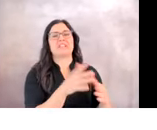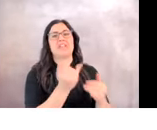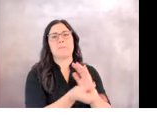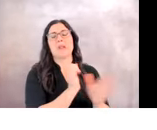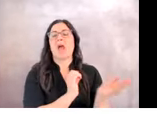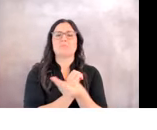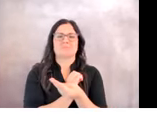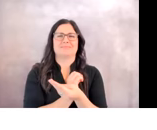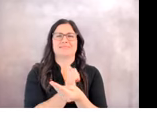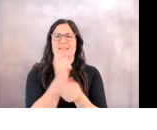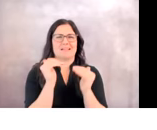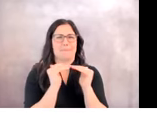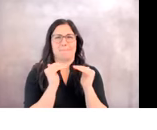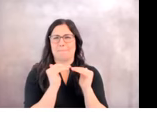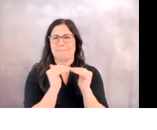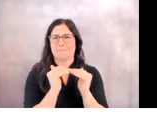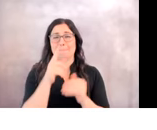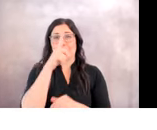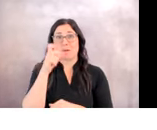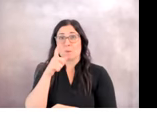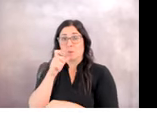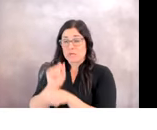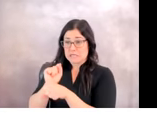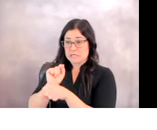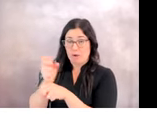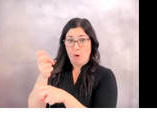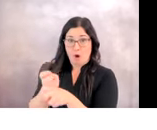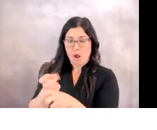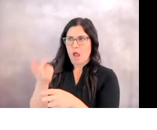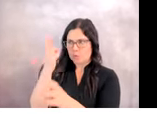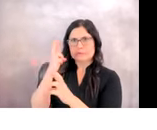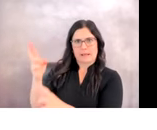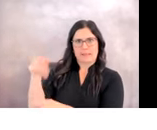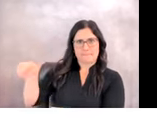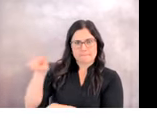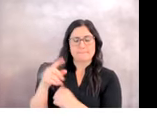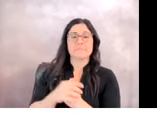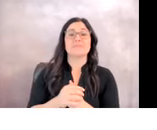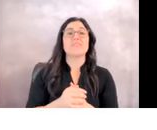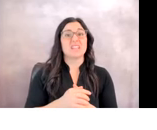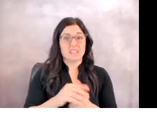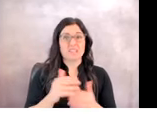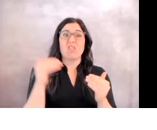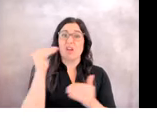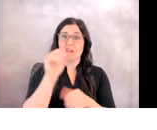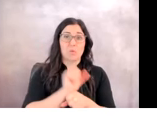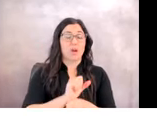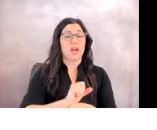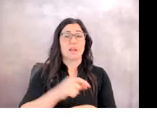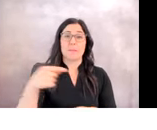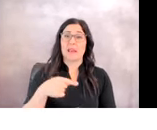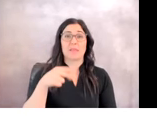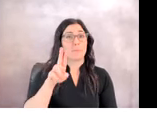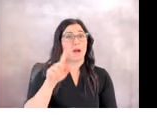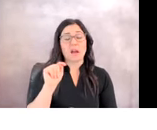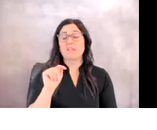then that's taking away from the students who actually have done the work. But it's a pain in the butt. It's insulting.